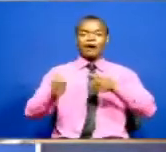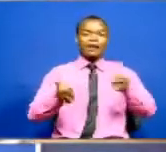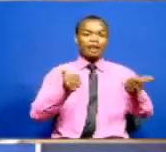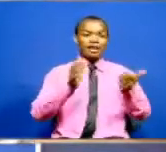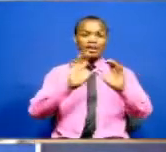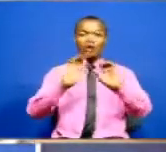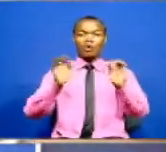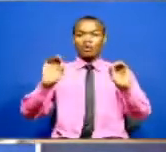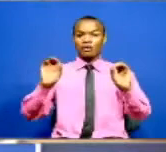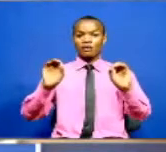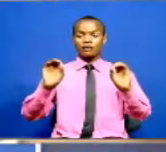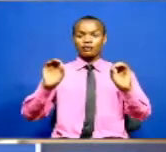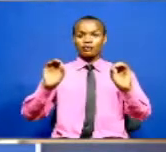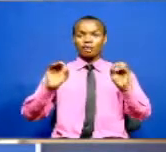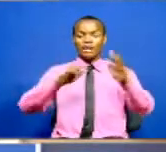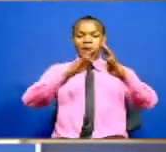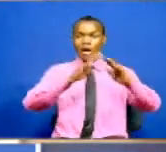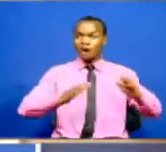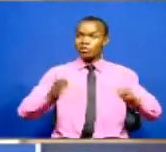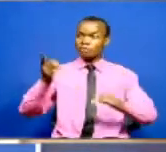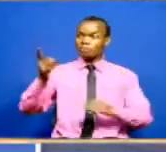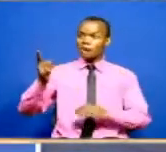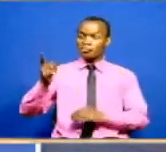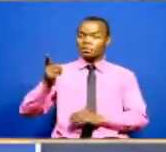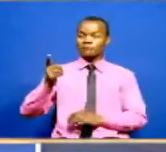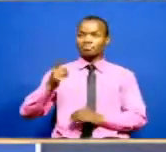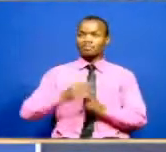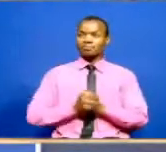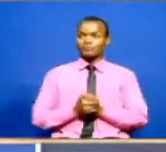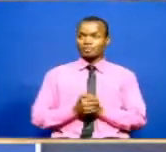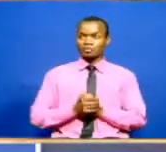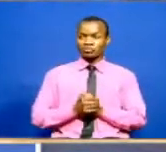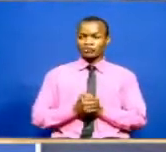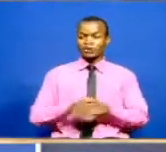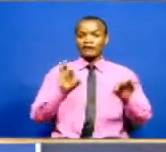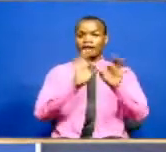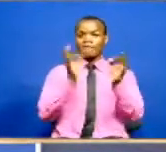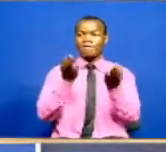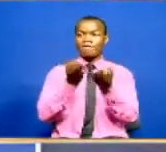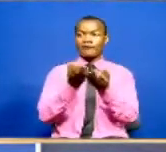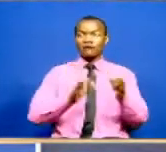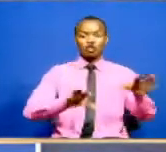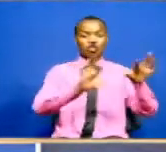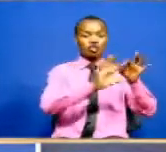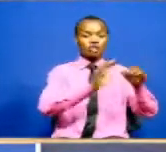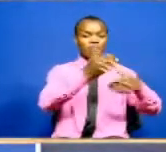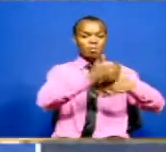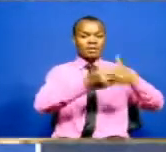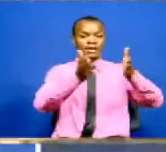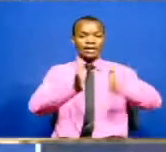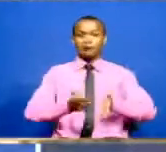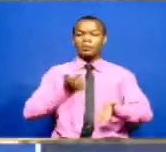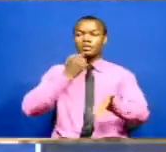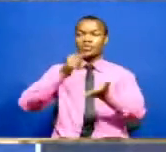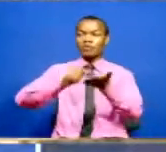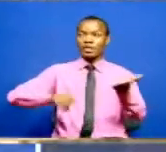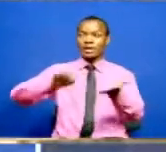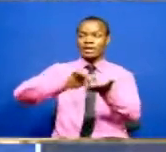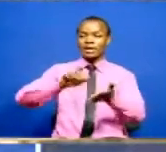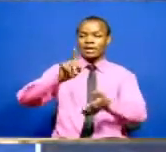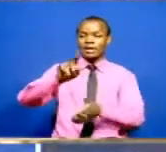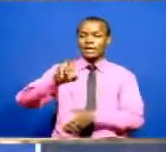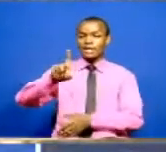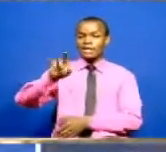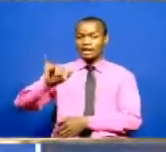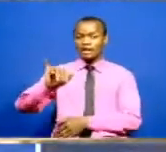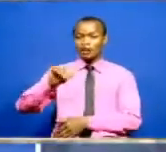hapa, hatuna nyumba nyingine, hii ndio boma yetu. However, the family, joined by neighbors, claimed that the late Kelly Nelima, who was